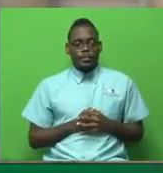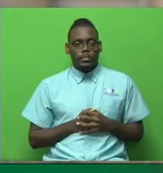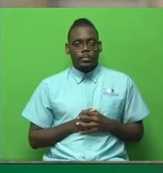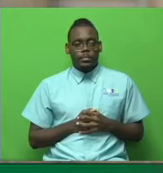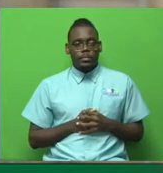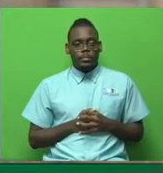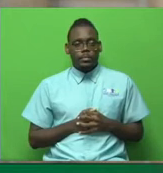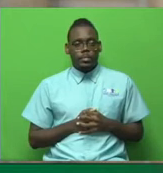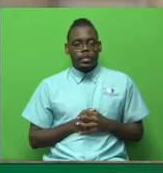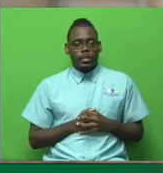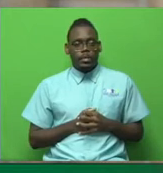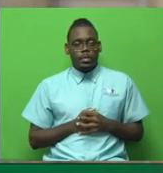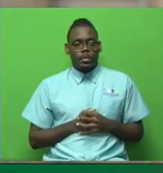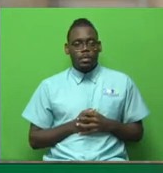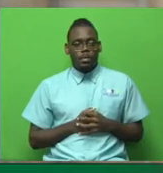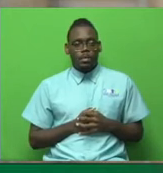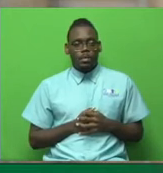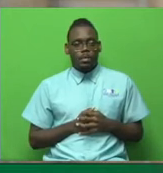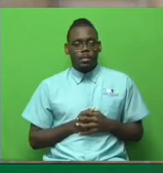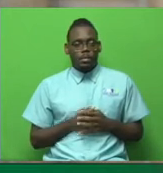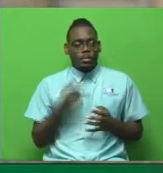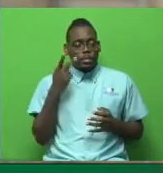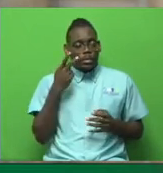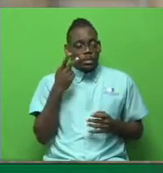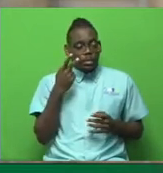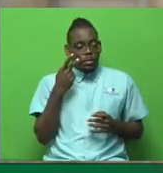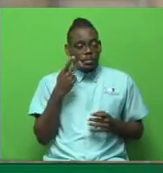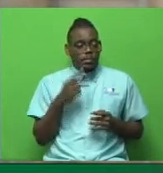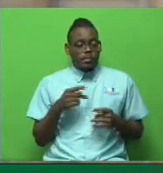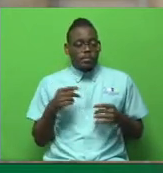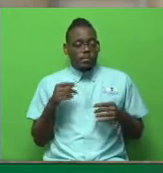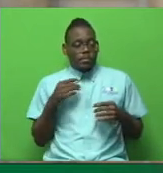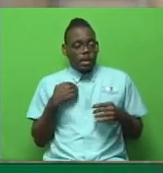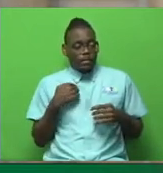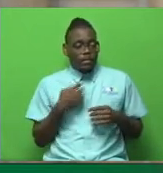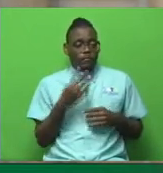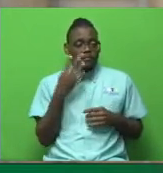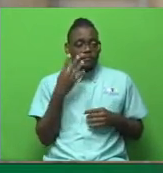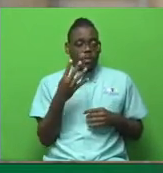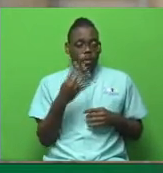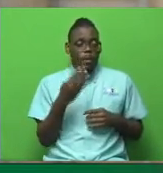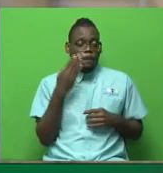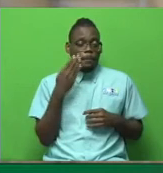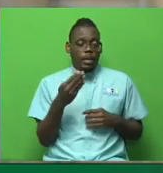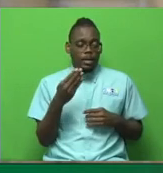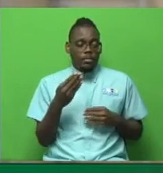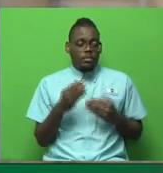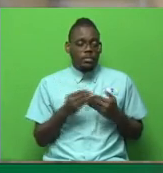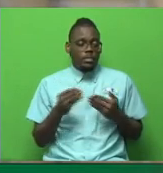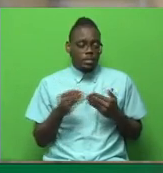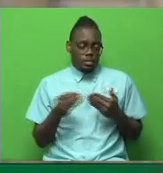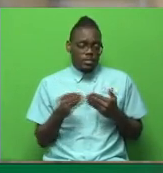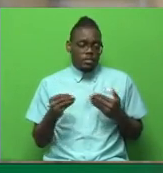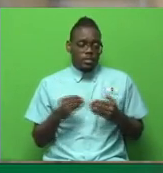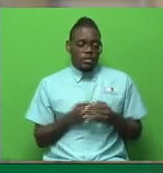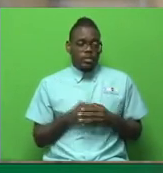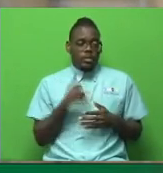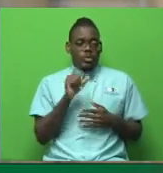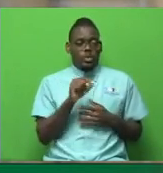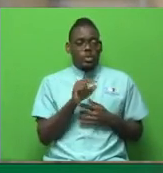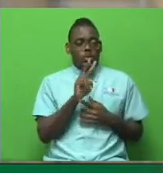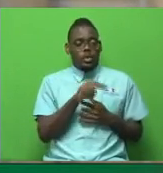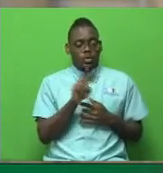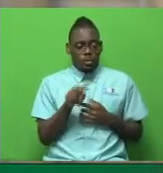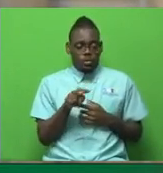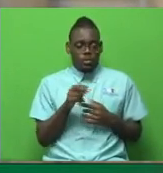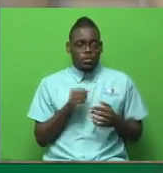a surplus of more than four billion dollars in 2022. as a deputy speaker